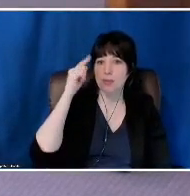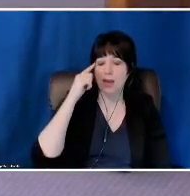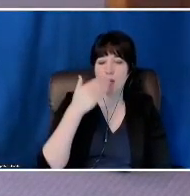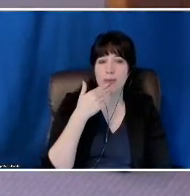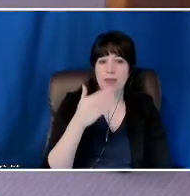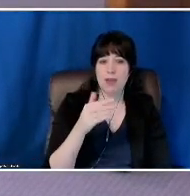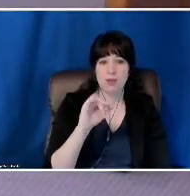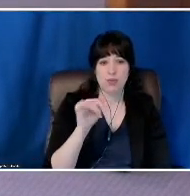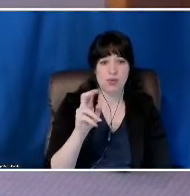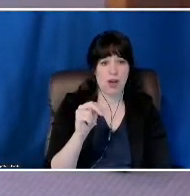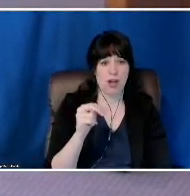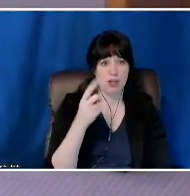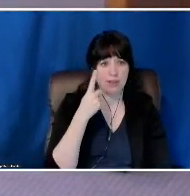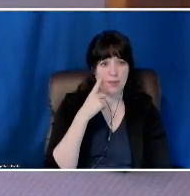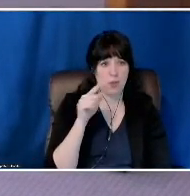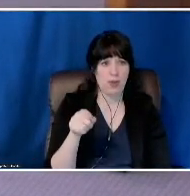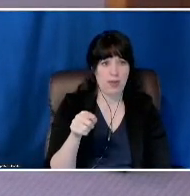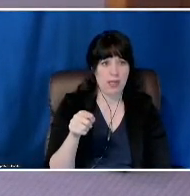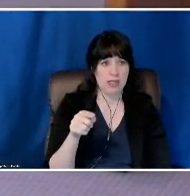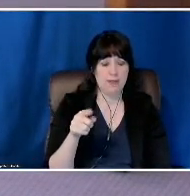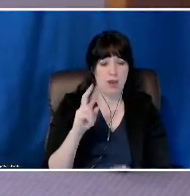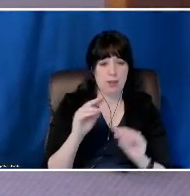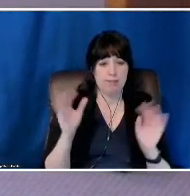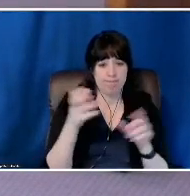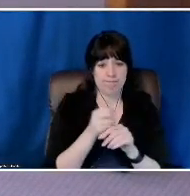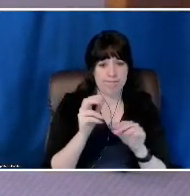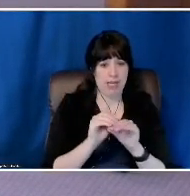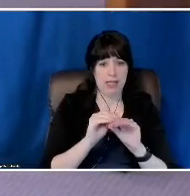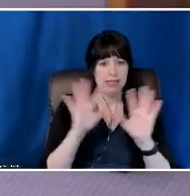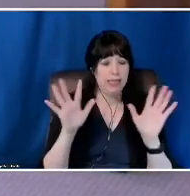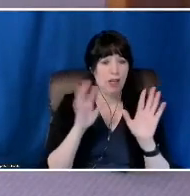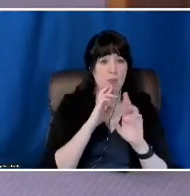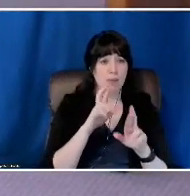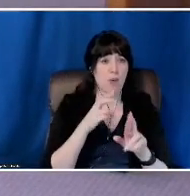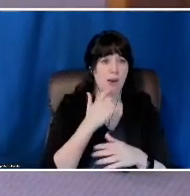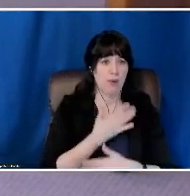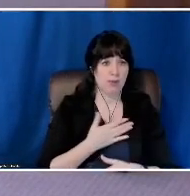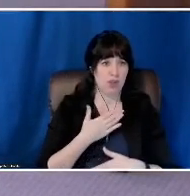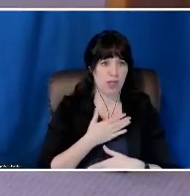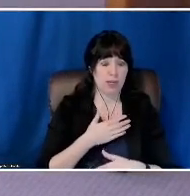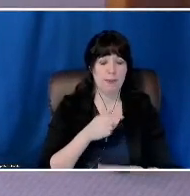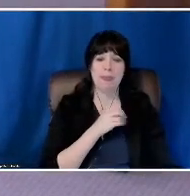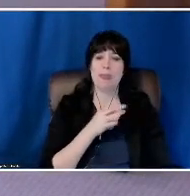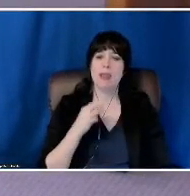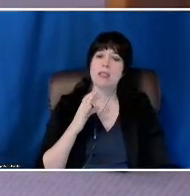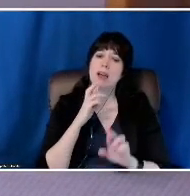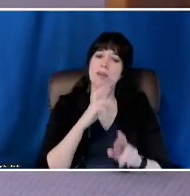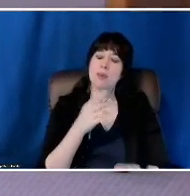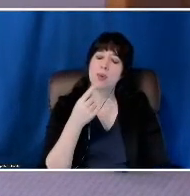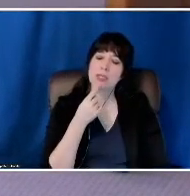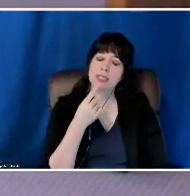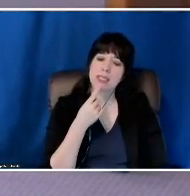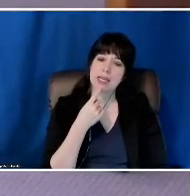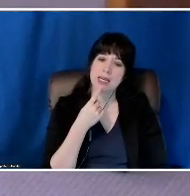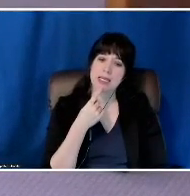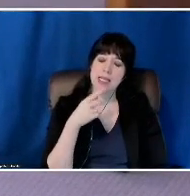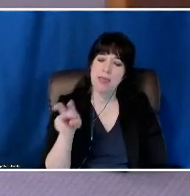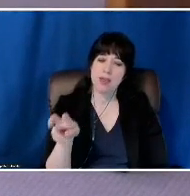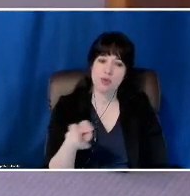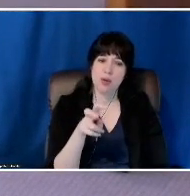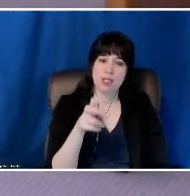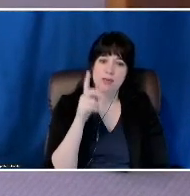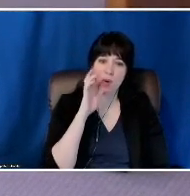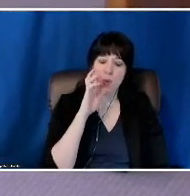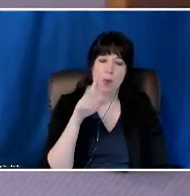as always, for the succinct and clear report. I appreciate it. So the staff report says that the transfer will reimburse